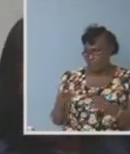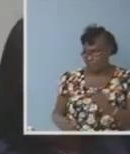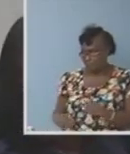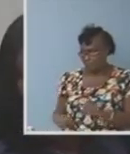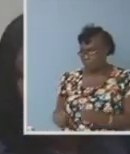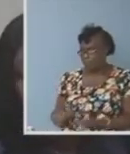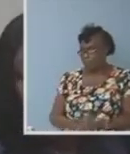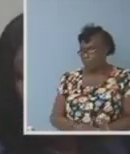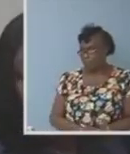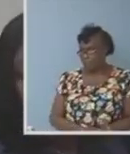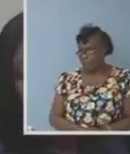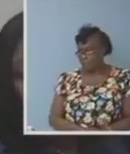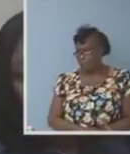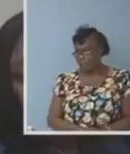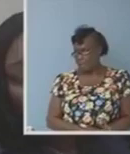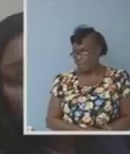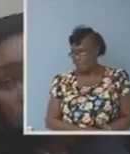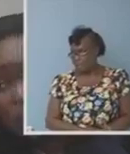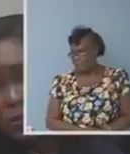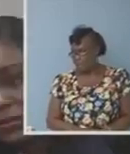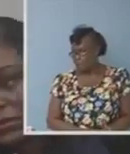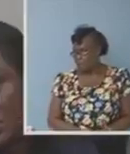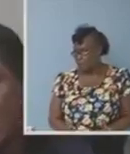them in the hospital for 24 to 48 hours.